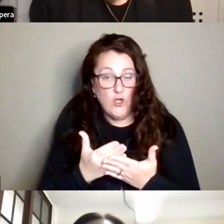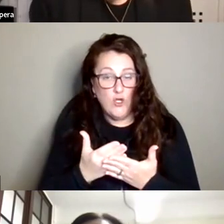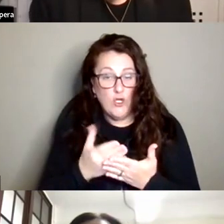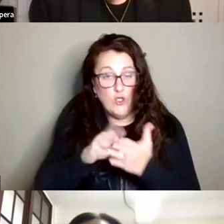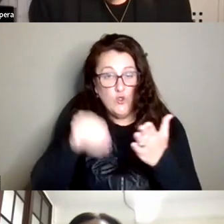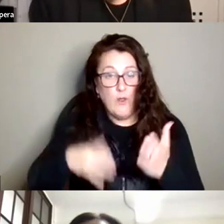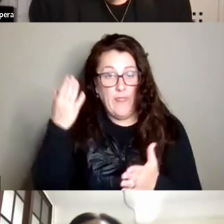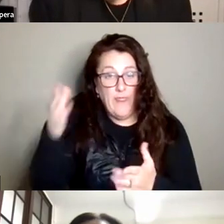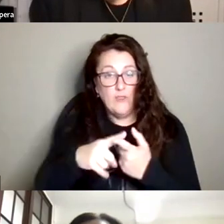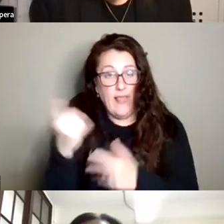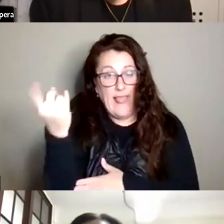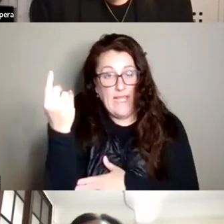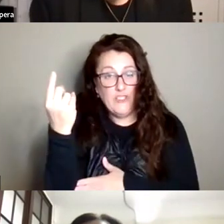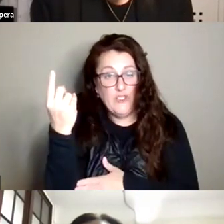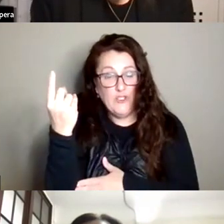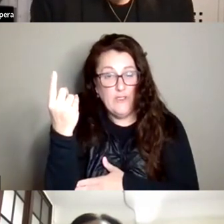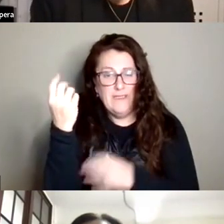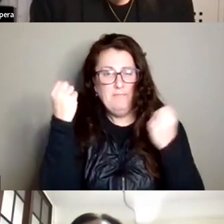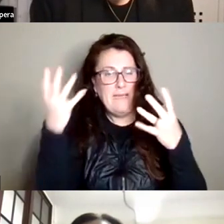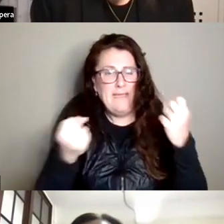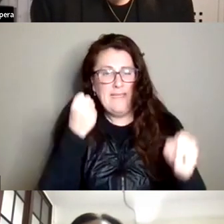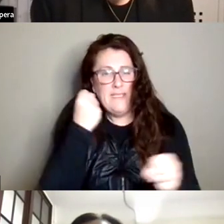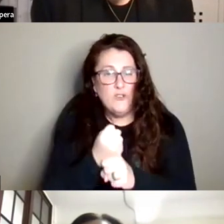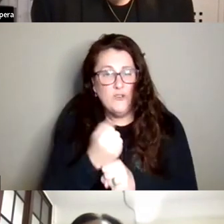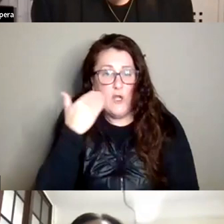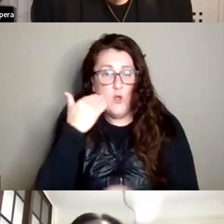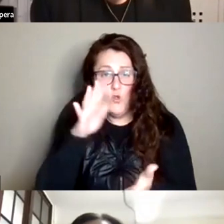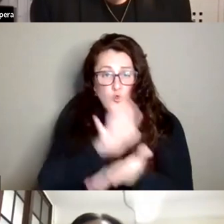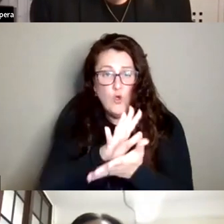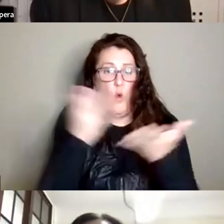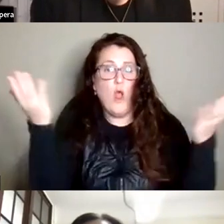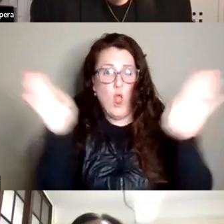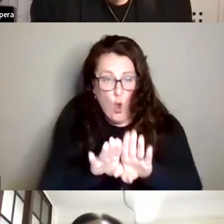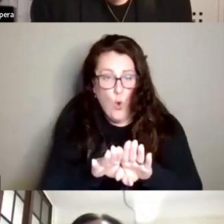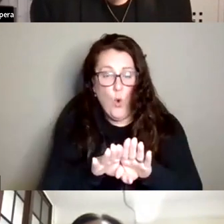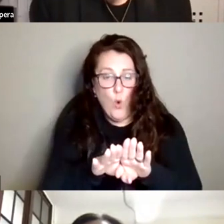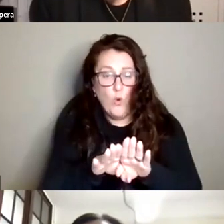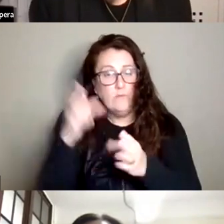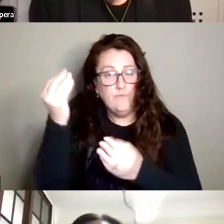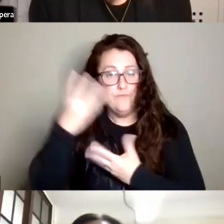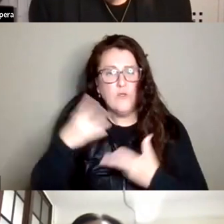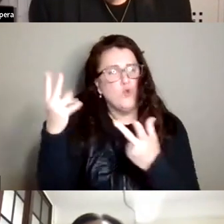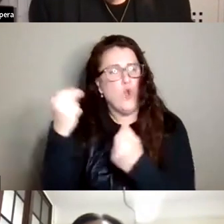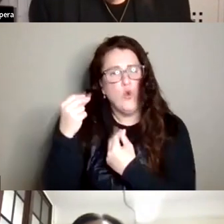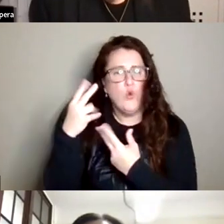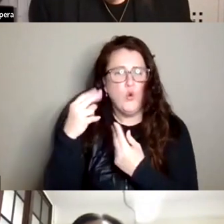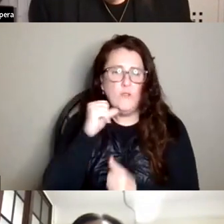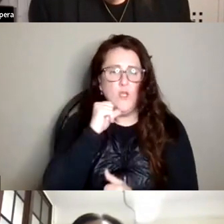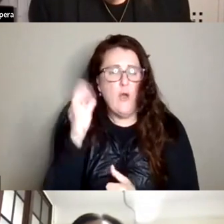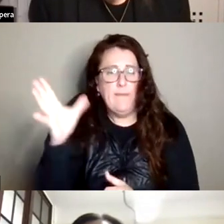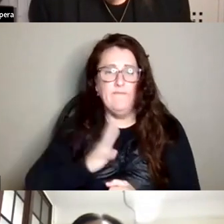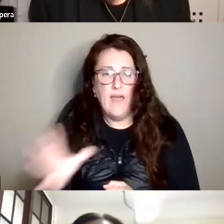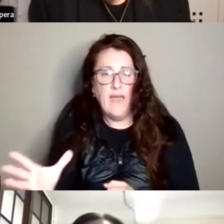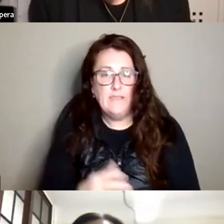student there until last year. And I spent years saying, I know that this school is gonna close, and being told, oh no, it's not, it's gonna be